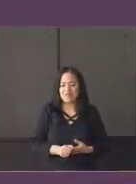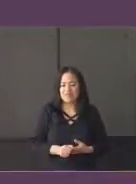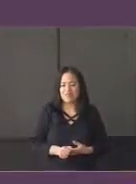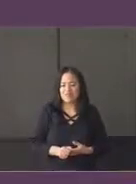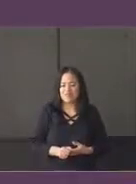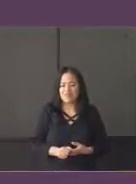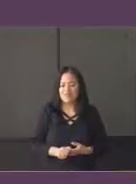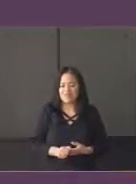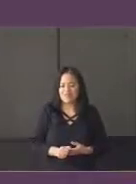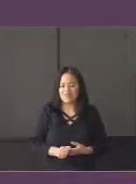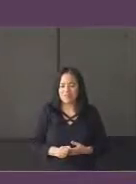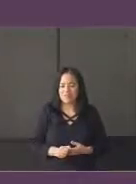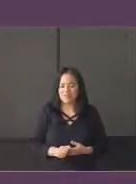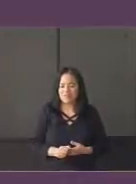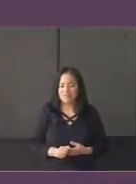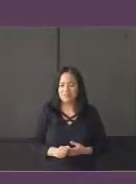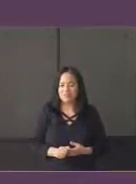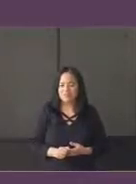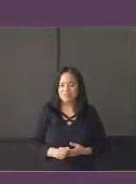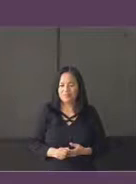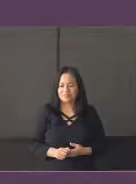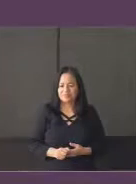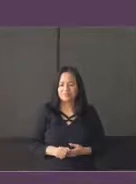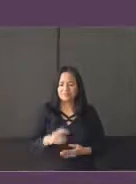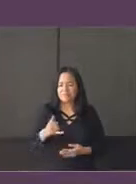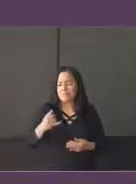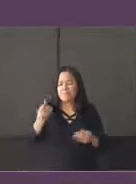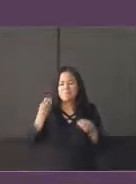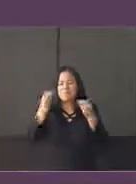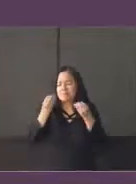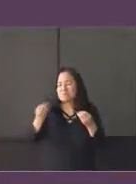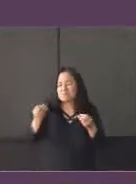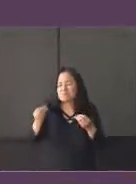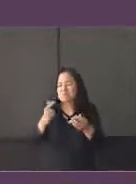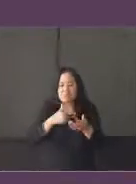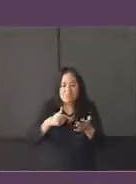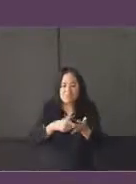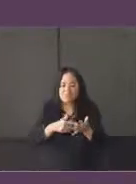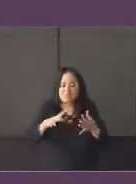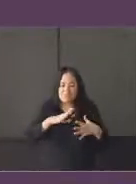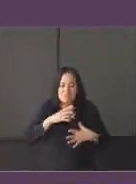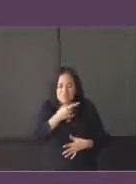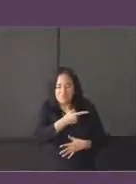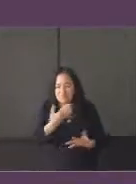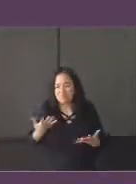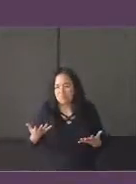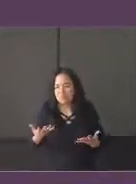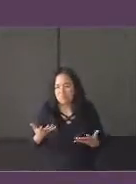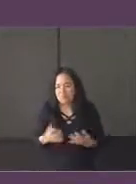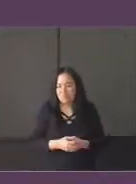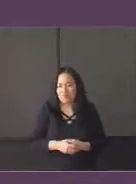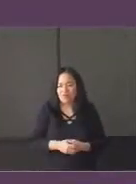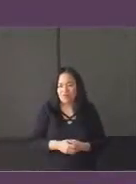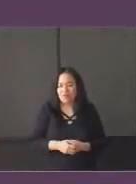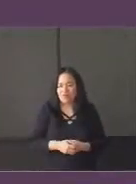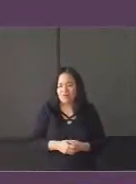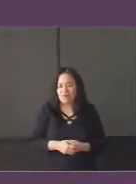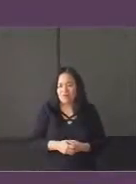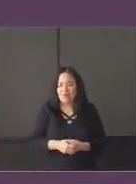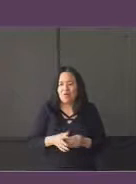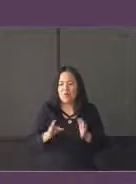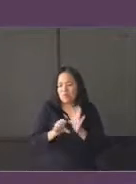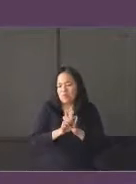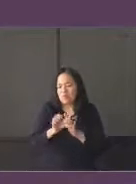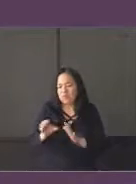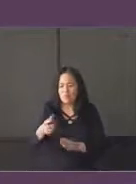an ID. In many places, in many spaces, this is a key for the exercise of rights. With